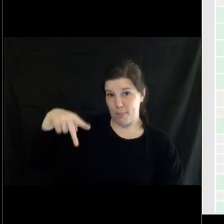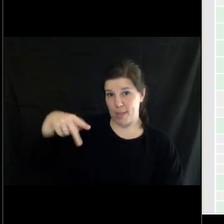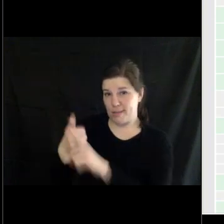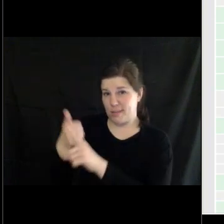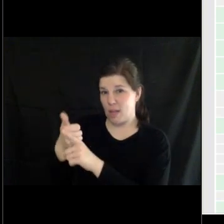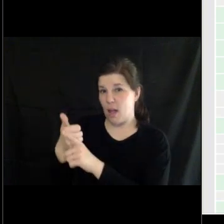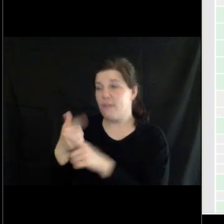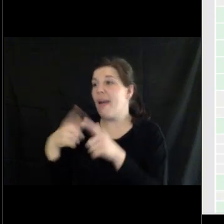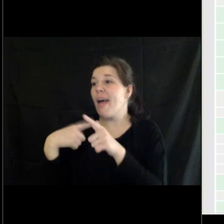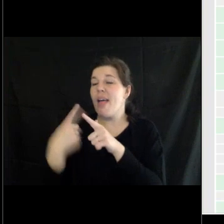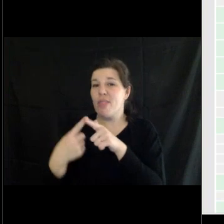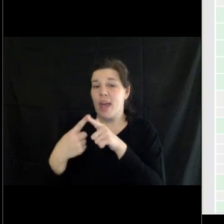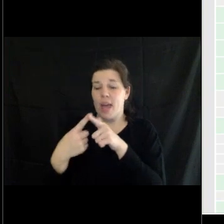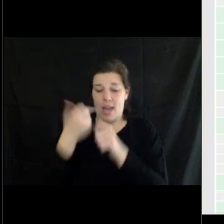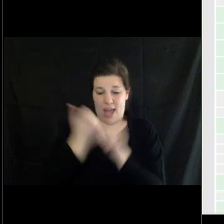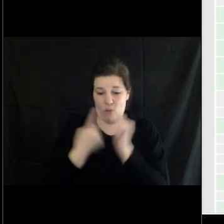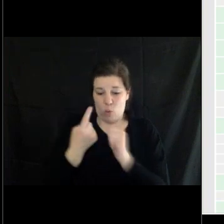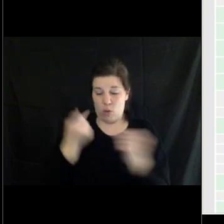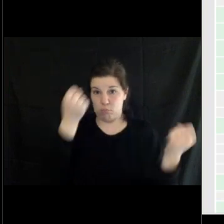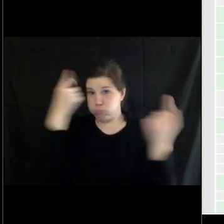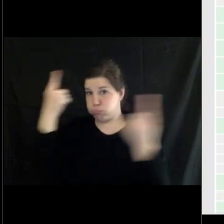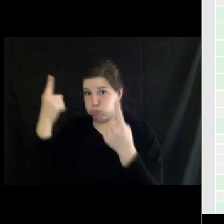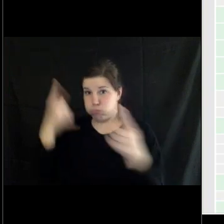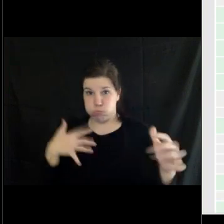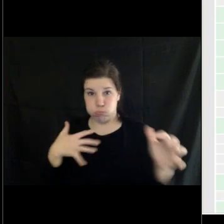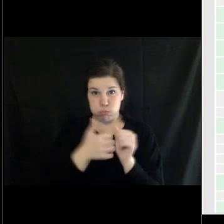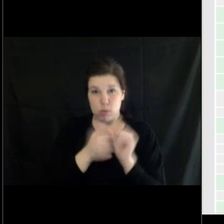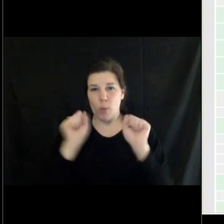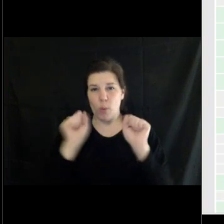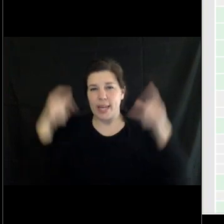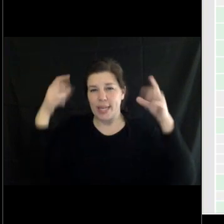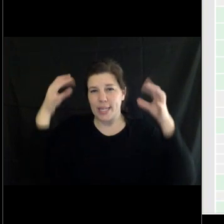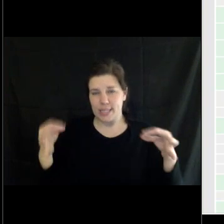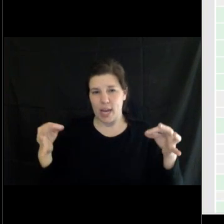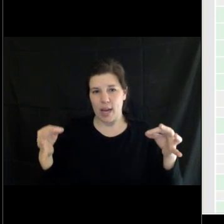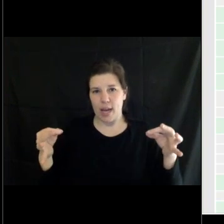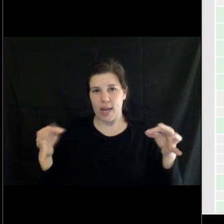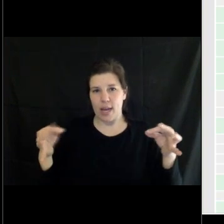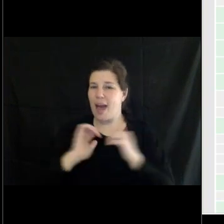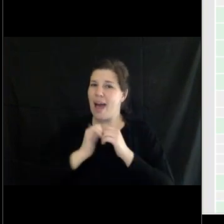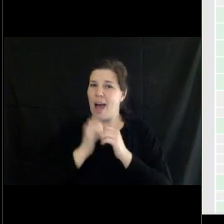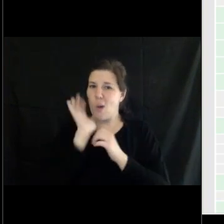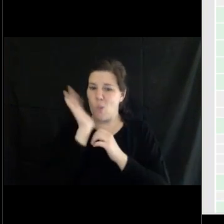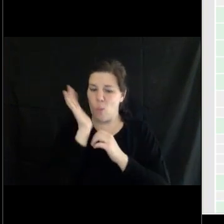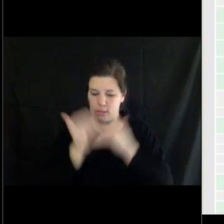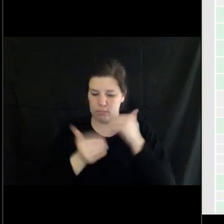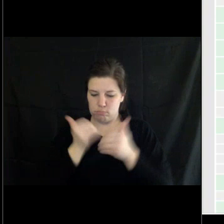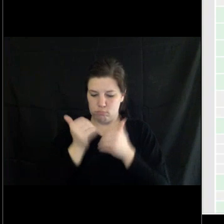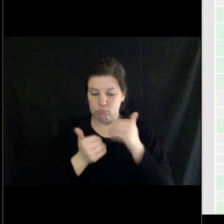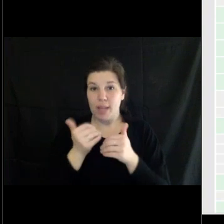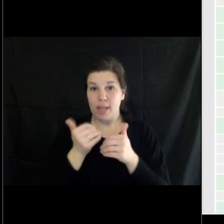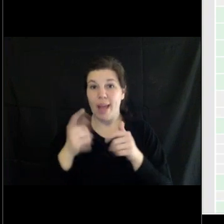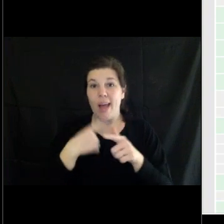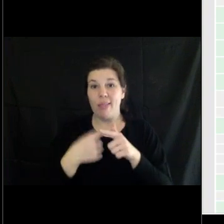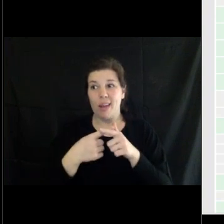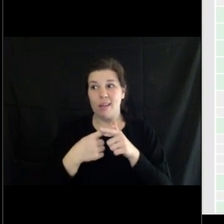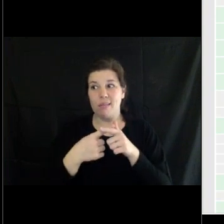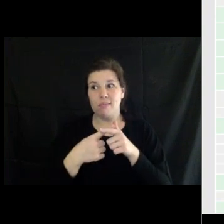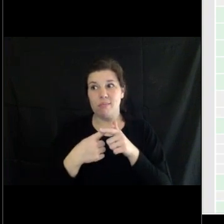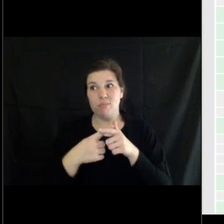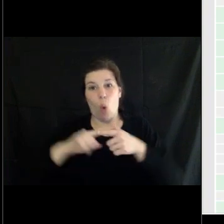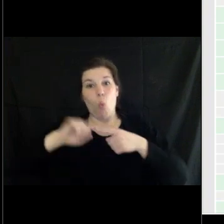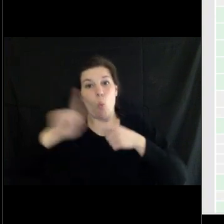that point, once everybody's brought up to speed, we can make a decision of how we want to proceed forward and when we want to proceed forward